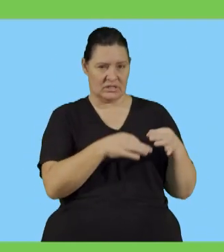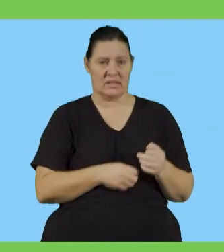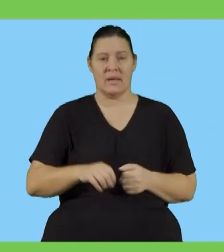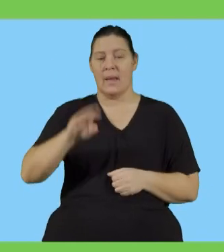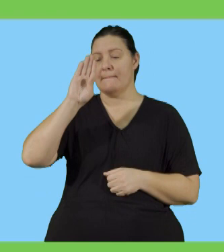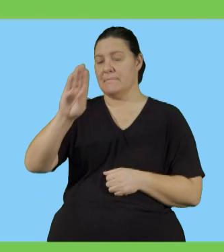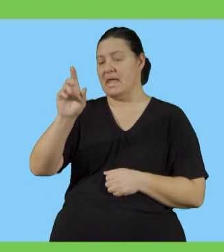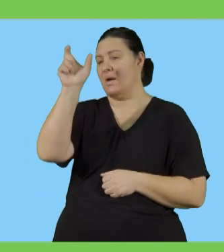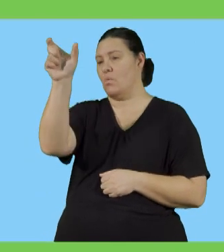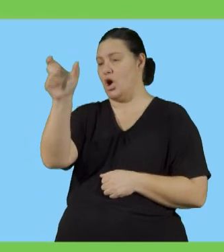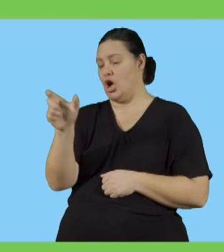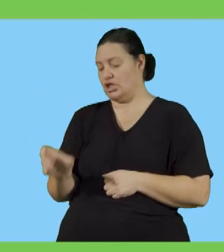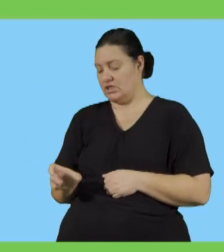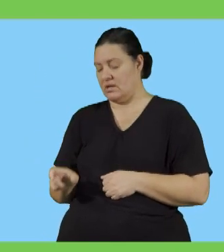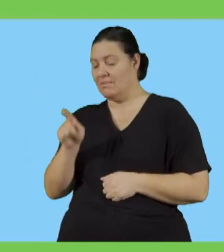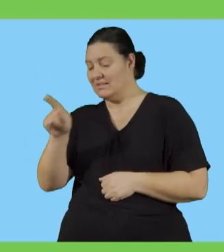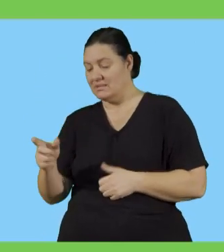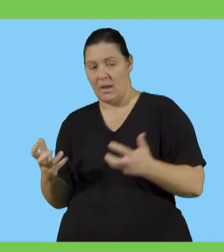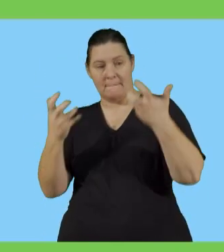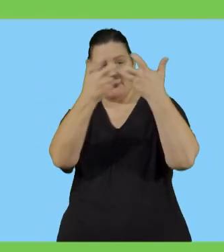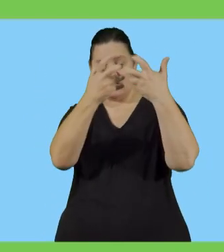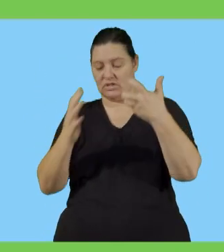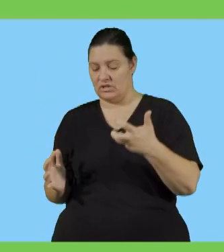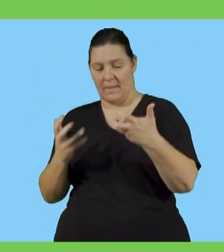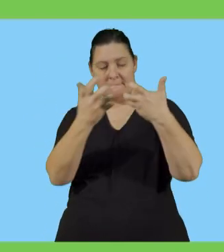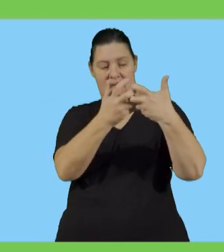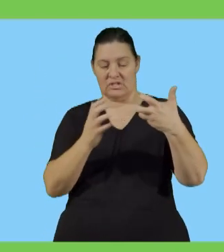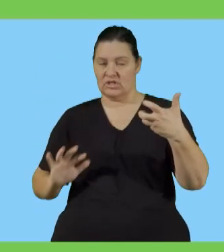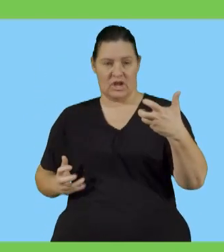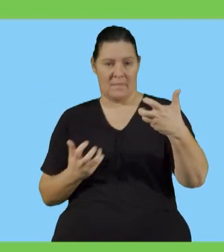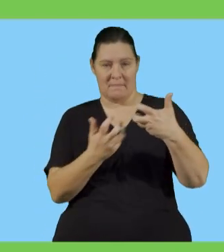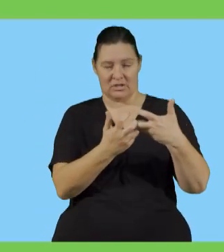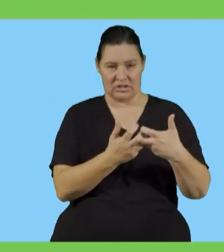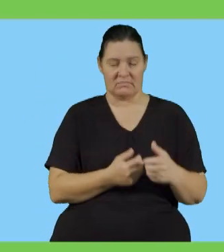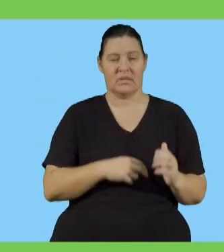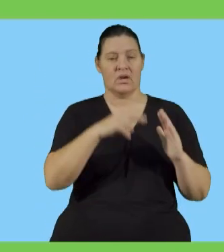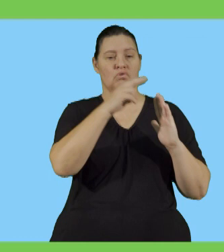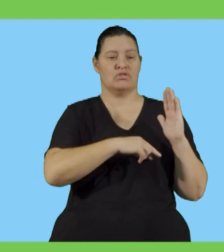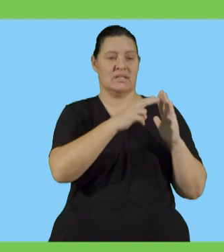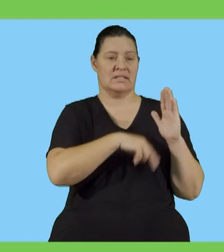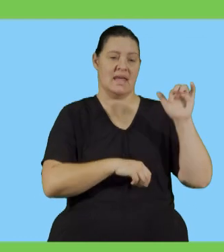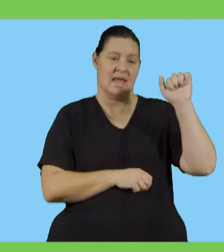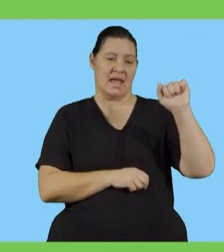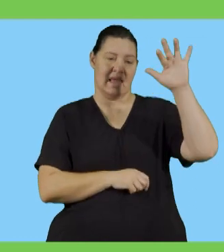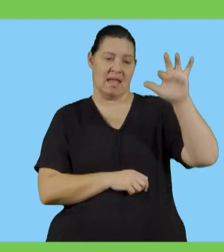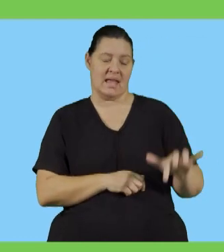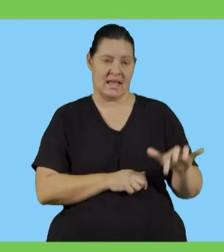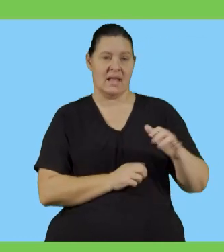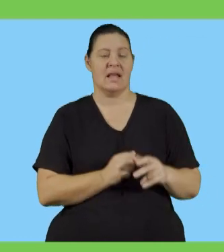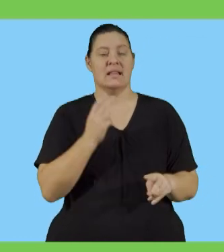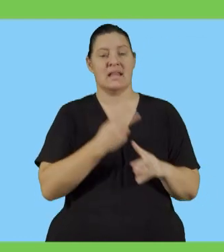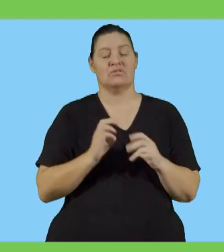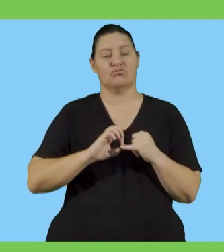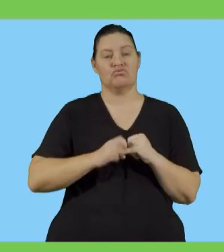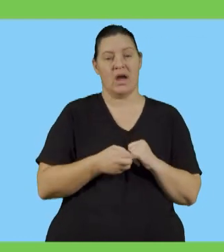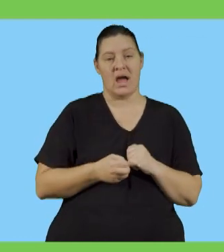column B, we have words that fit the descriptions. So we are going to read the description in column A, and then we are going to try